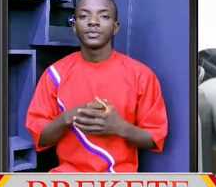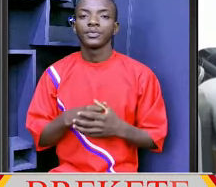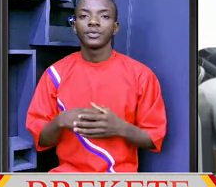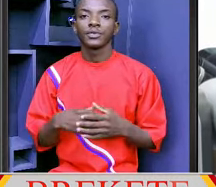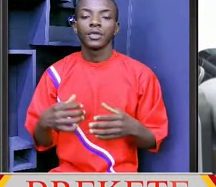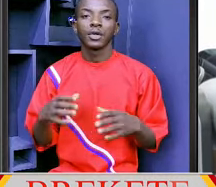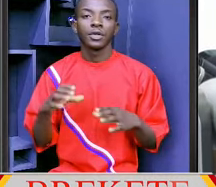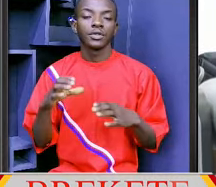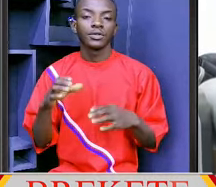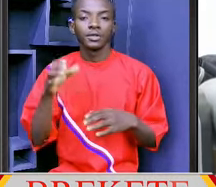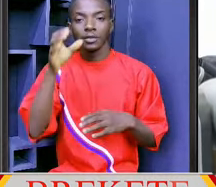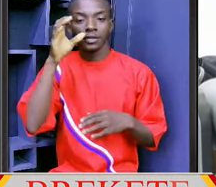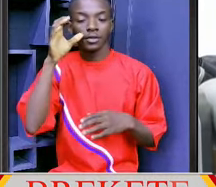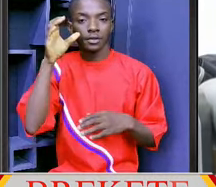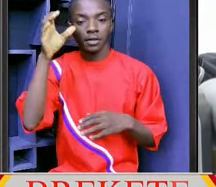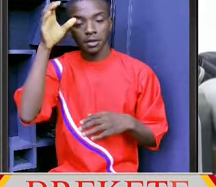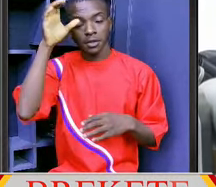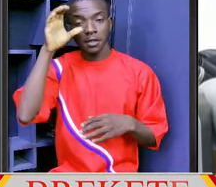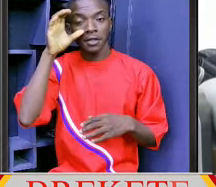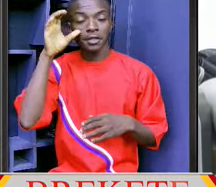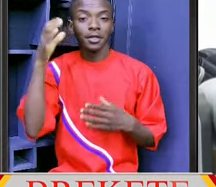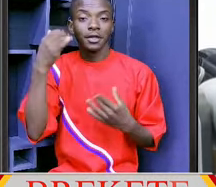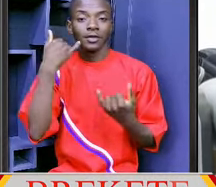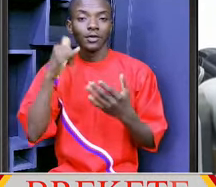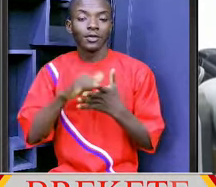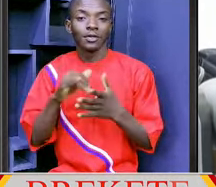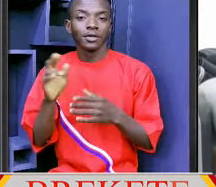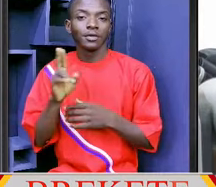Now China phone are they use, now make them.